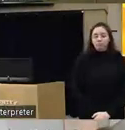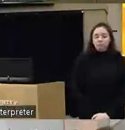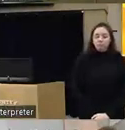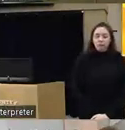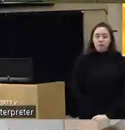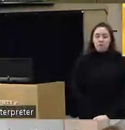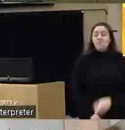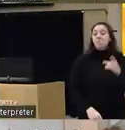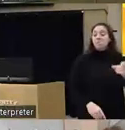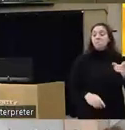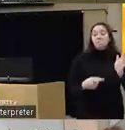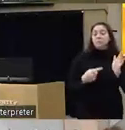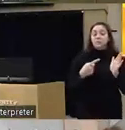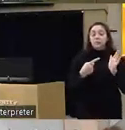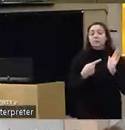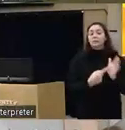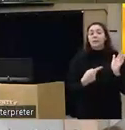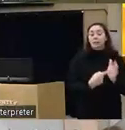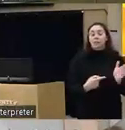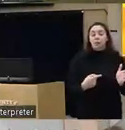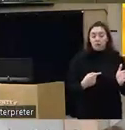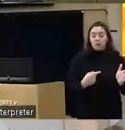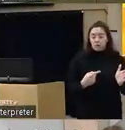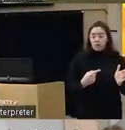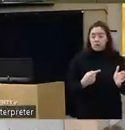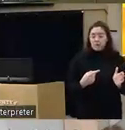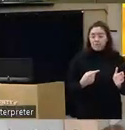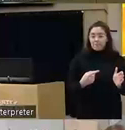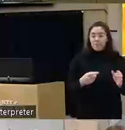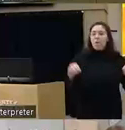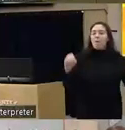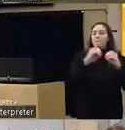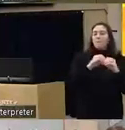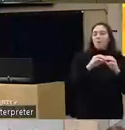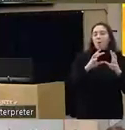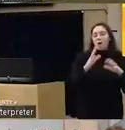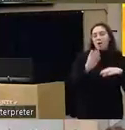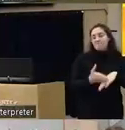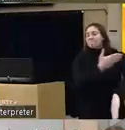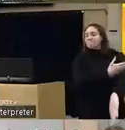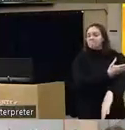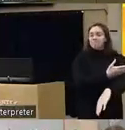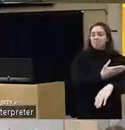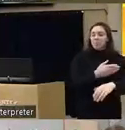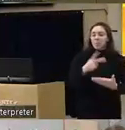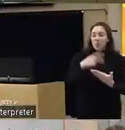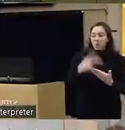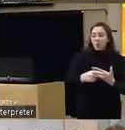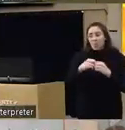an example of the different, more evolved programs than certainly